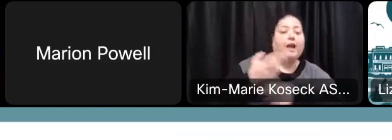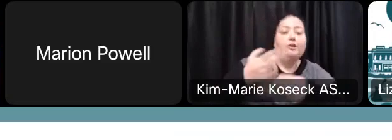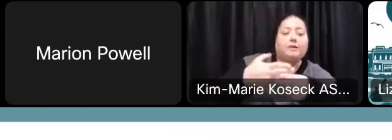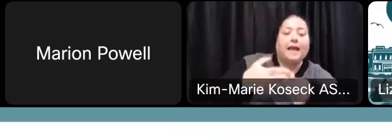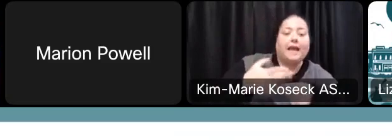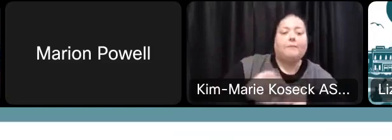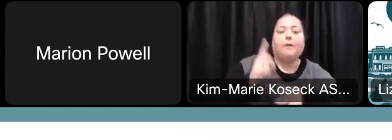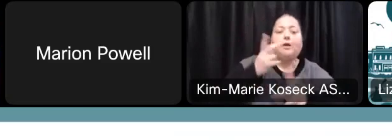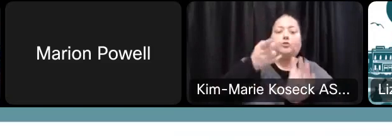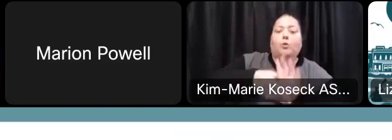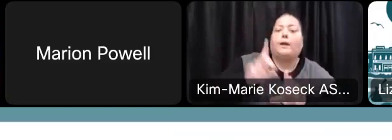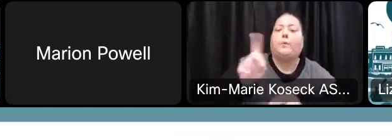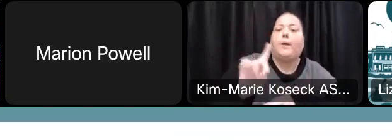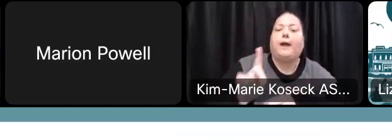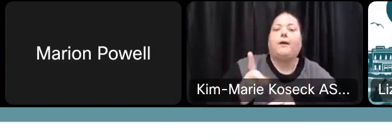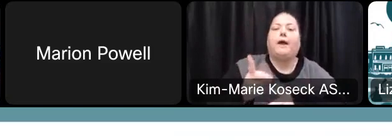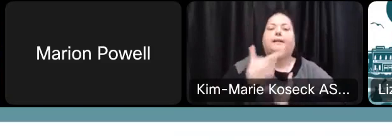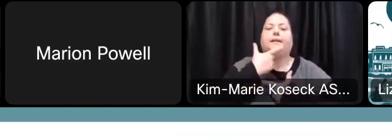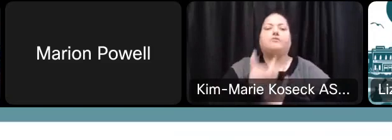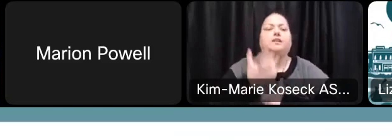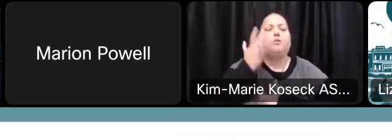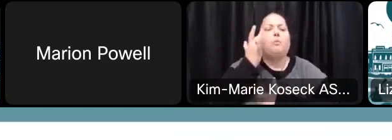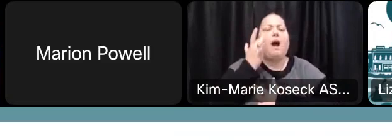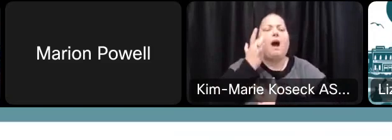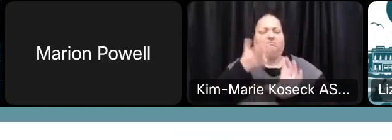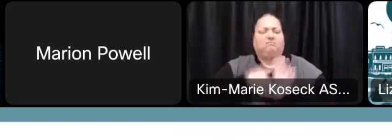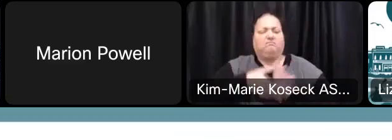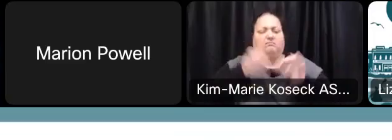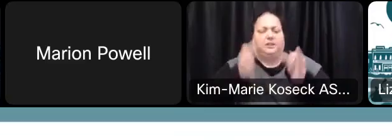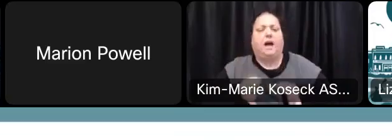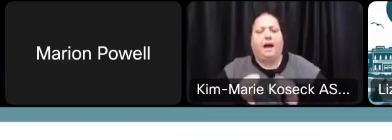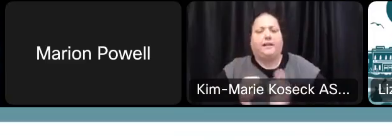where you're joining us from today, and what interested you about today's webinar.